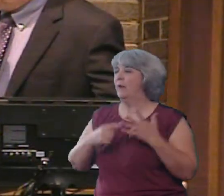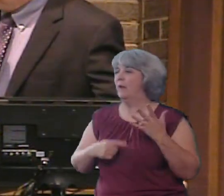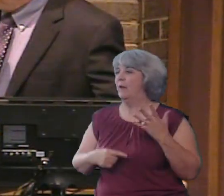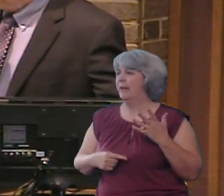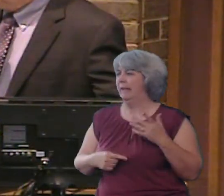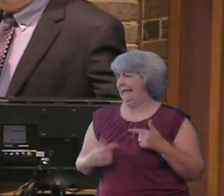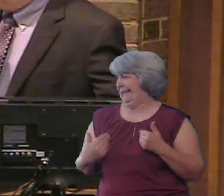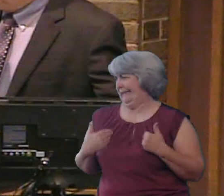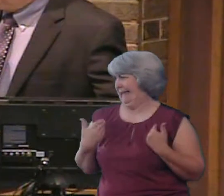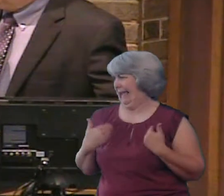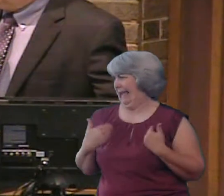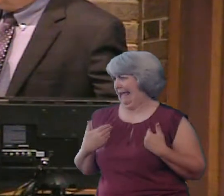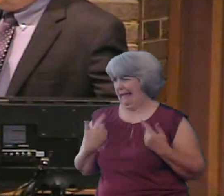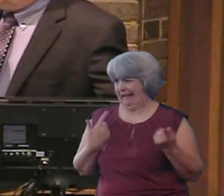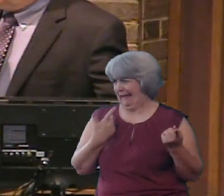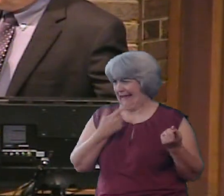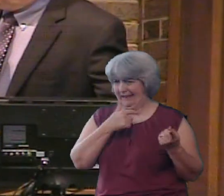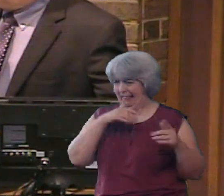to being married,